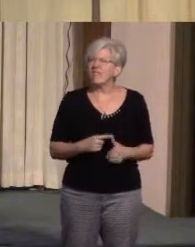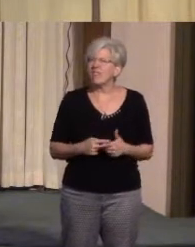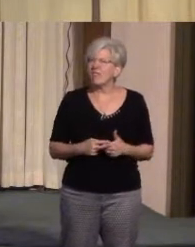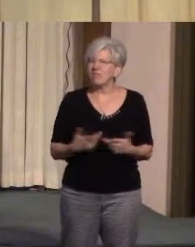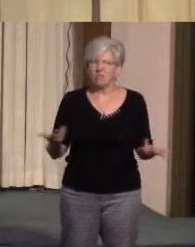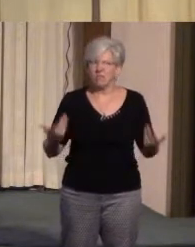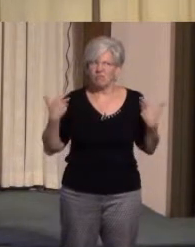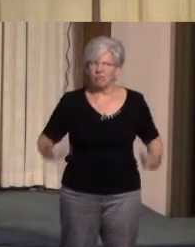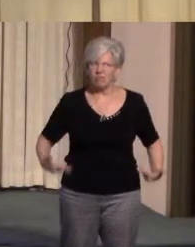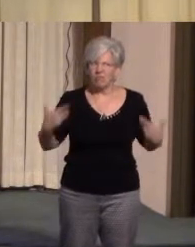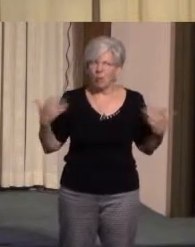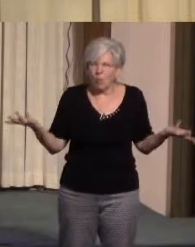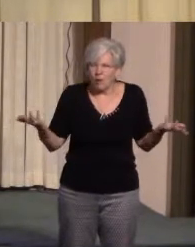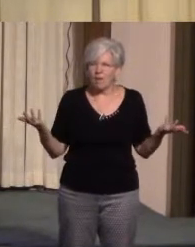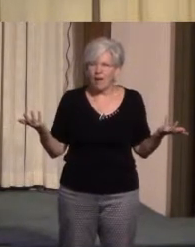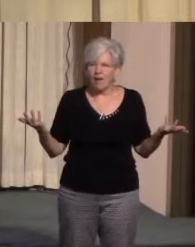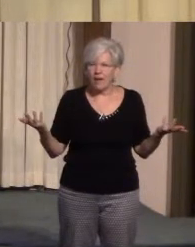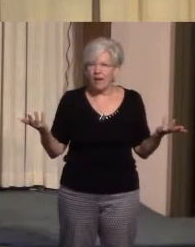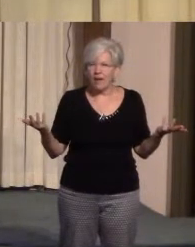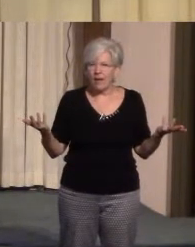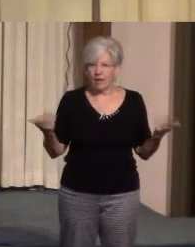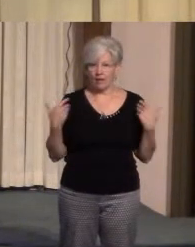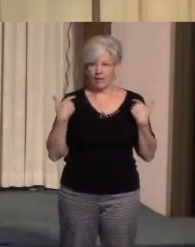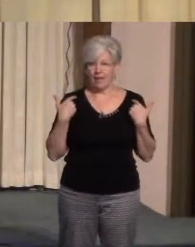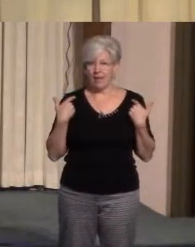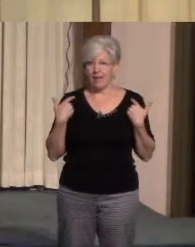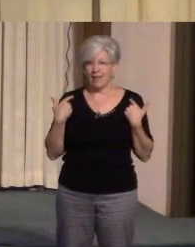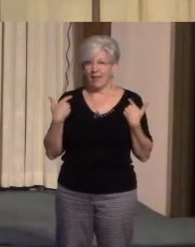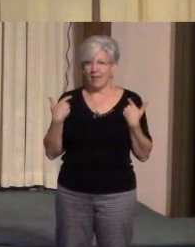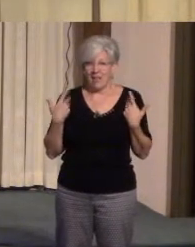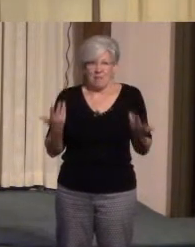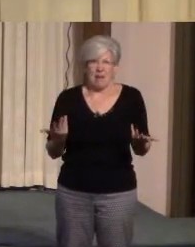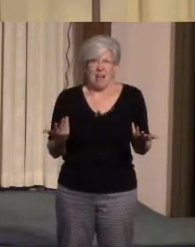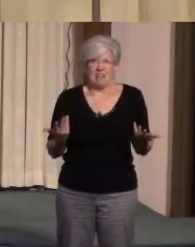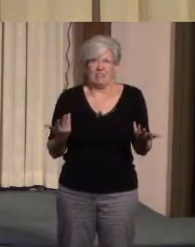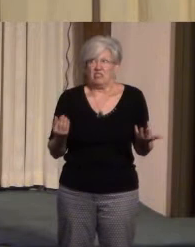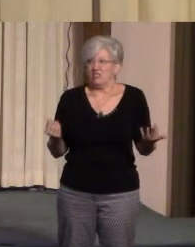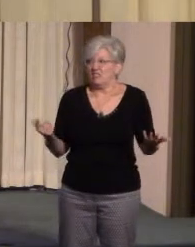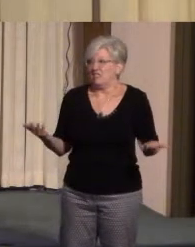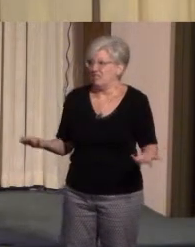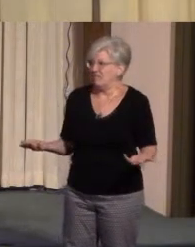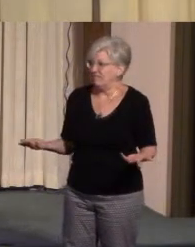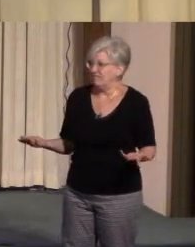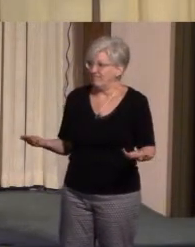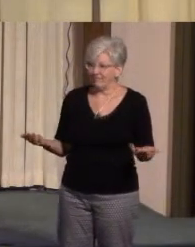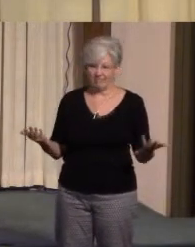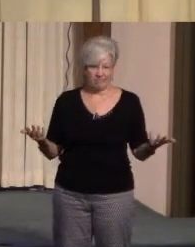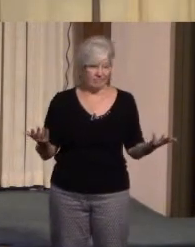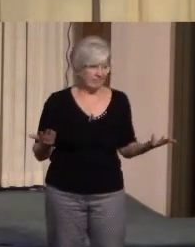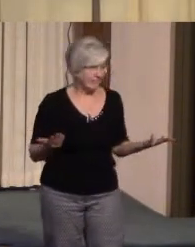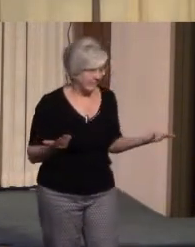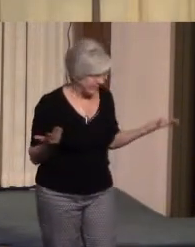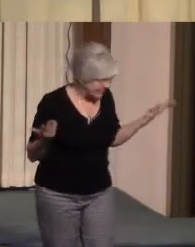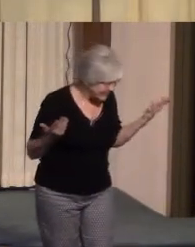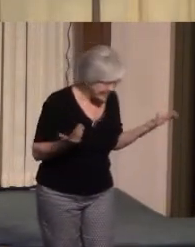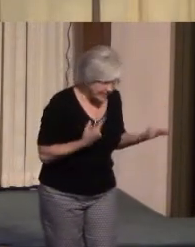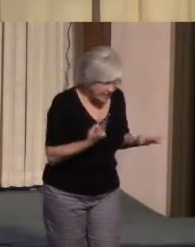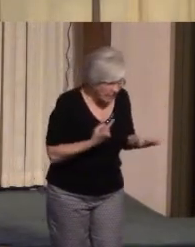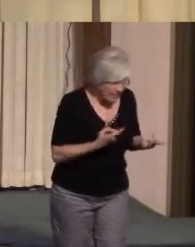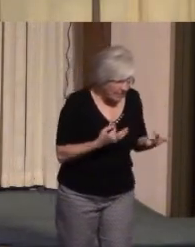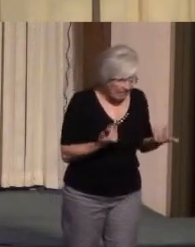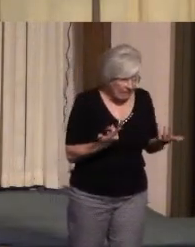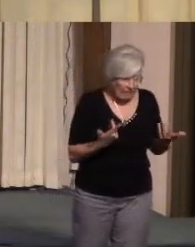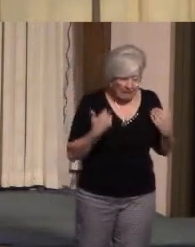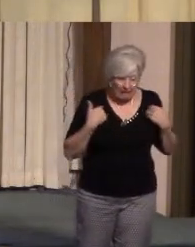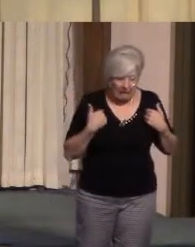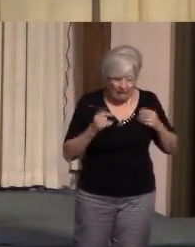what am I? Am I just sort of a tailless thing whose, forebears crawled up out